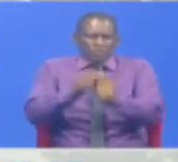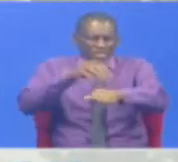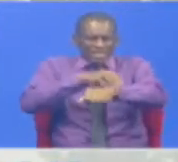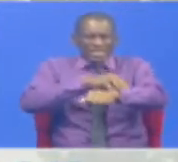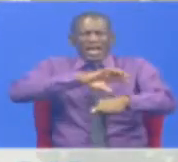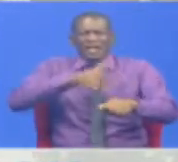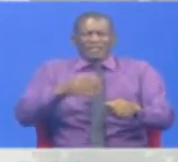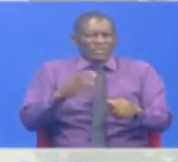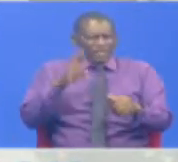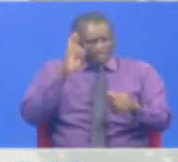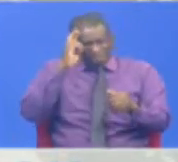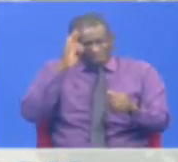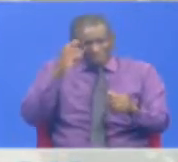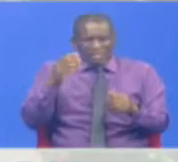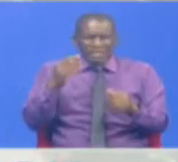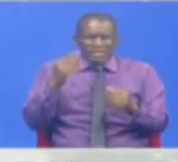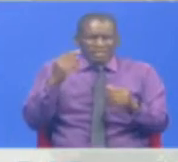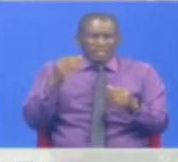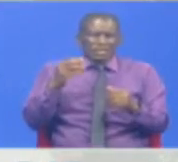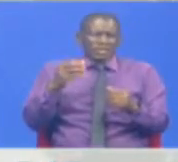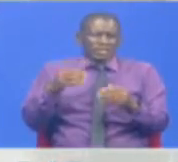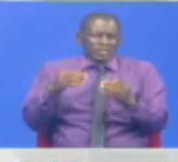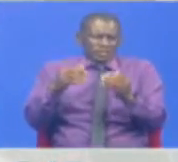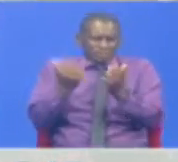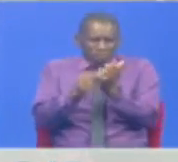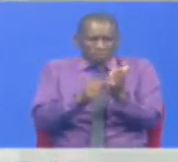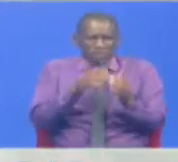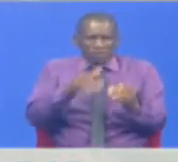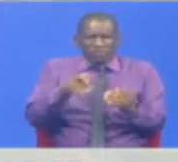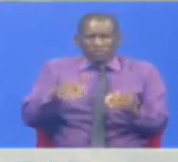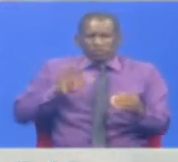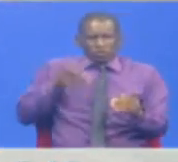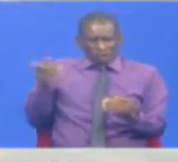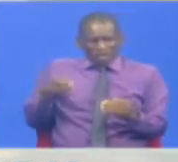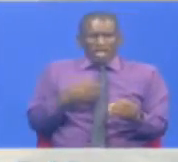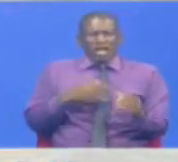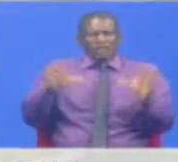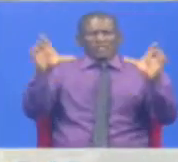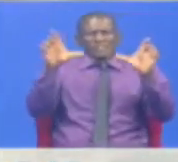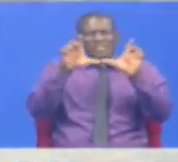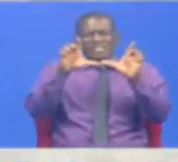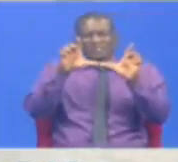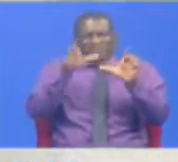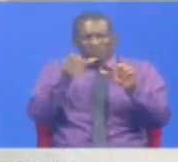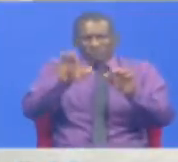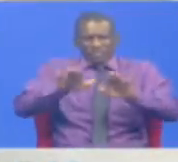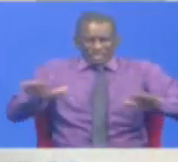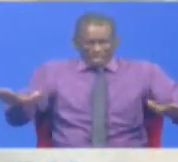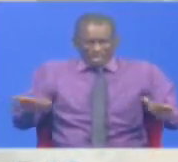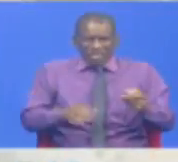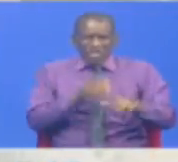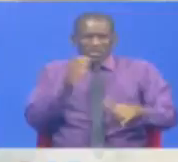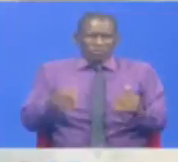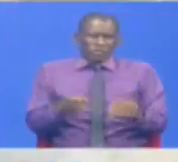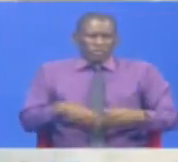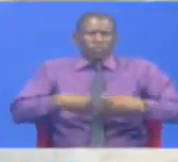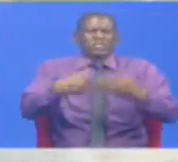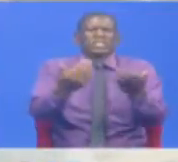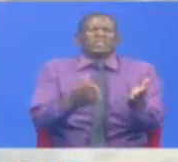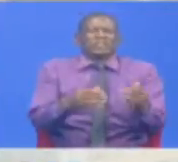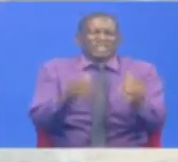As Jen, a resident of Sigotik, holds on to a certificate of her treasured piece of land that she was allocated back